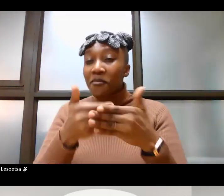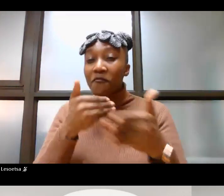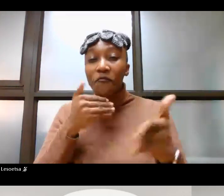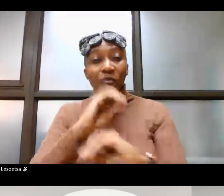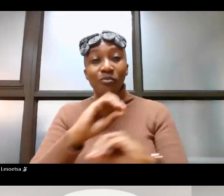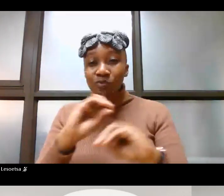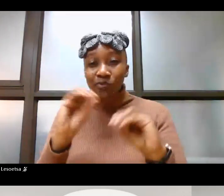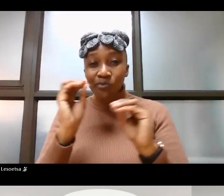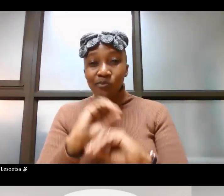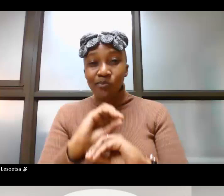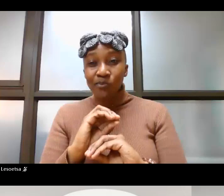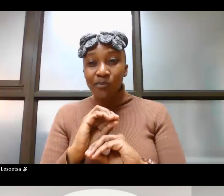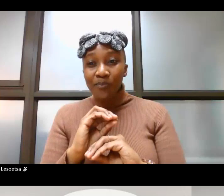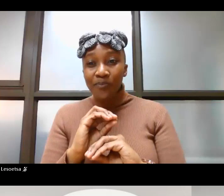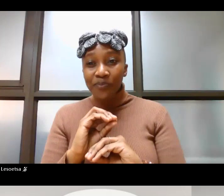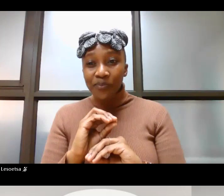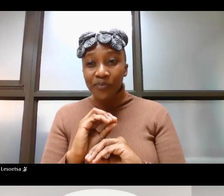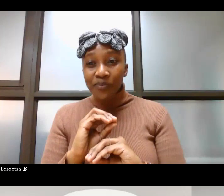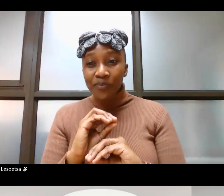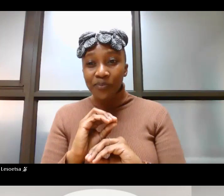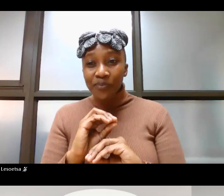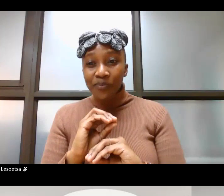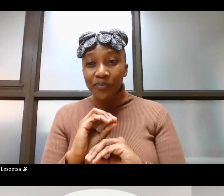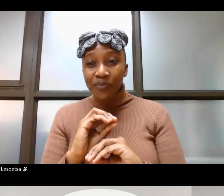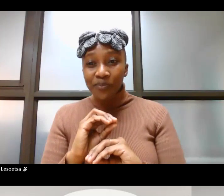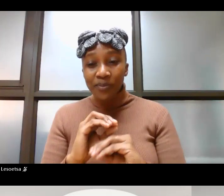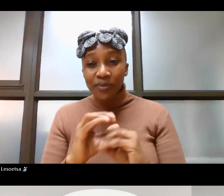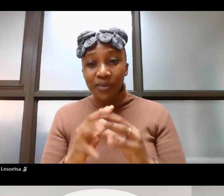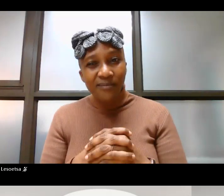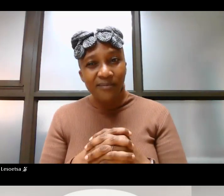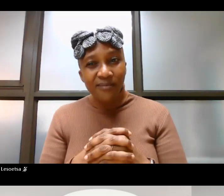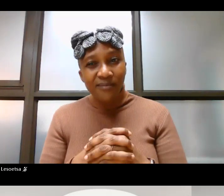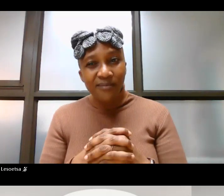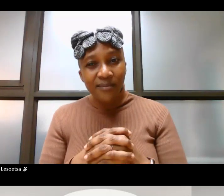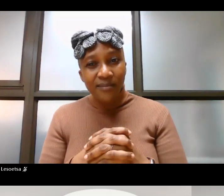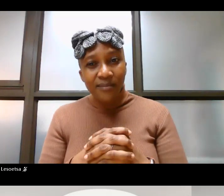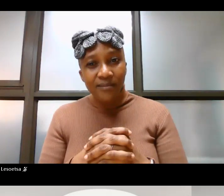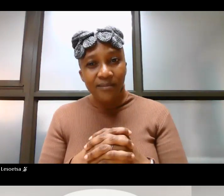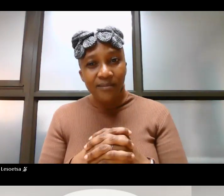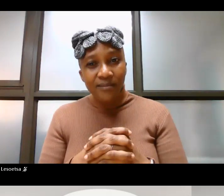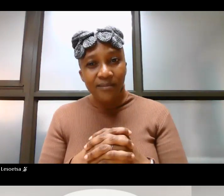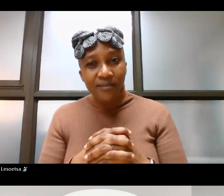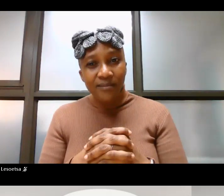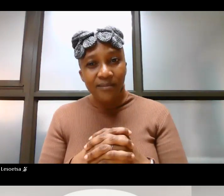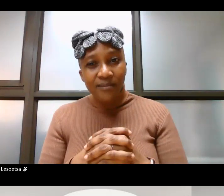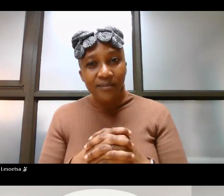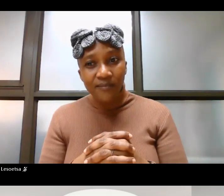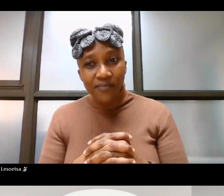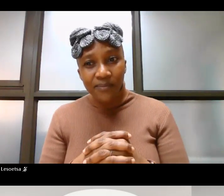I think we touched on this with Dr. Adel Ibrahim.